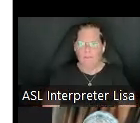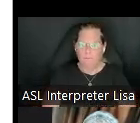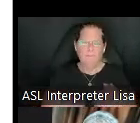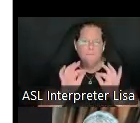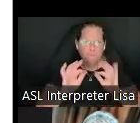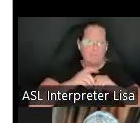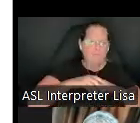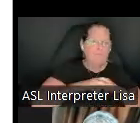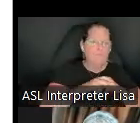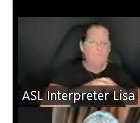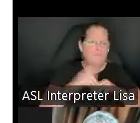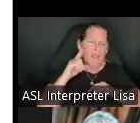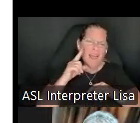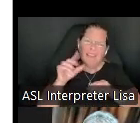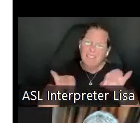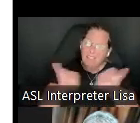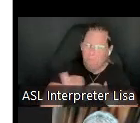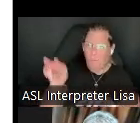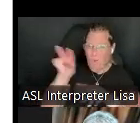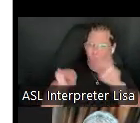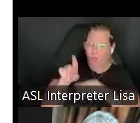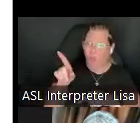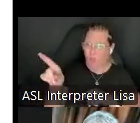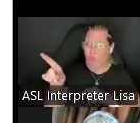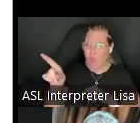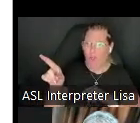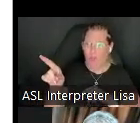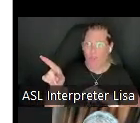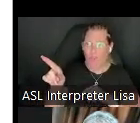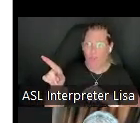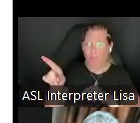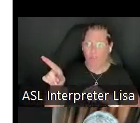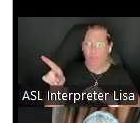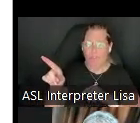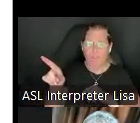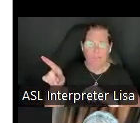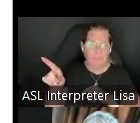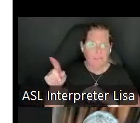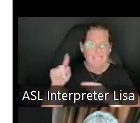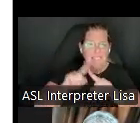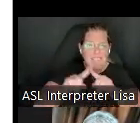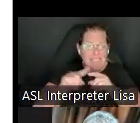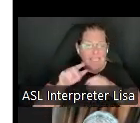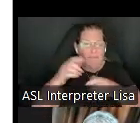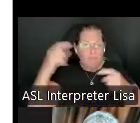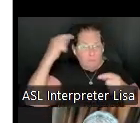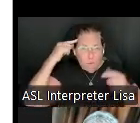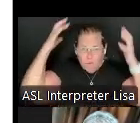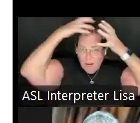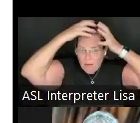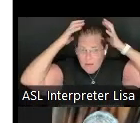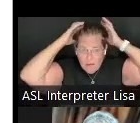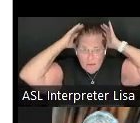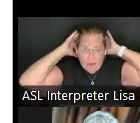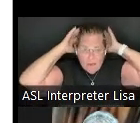just it's worth taking a look at all of the sections of the brain. Not that every person